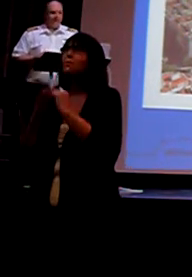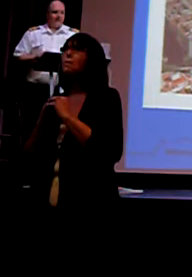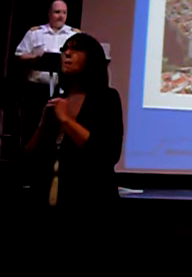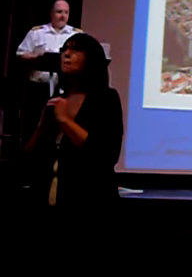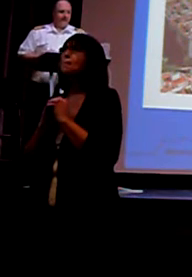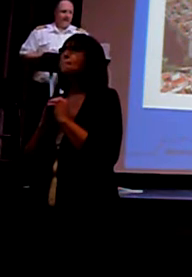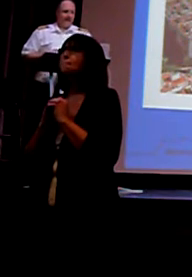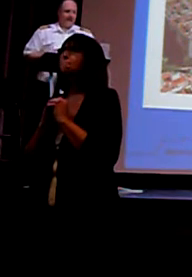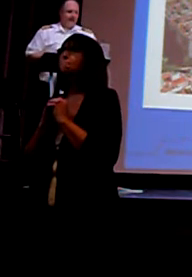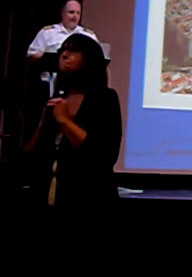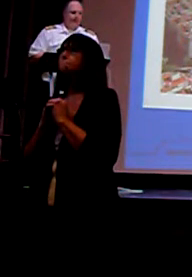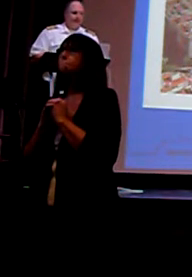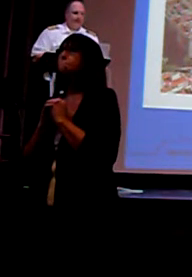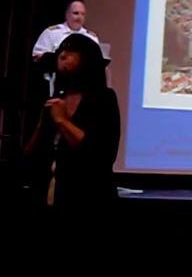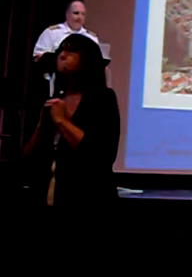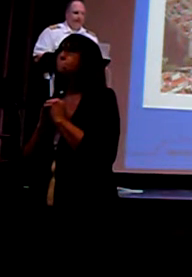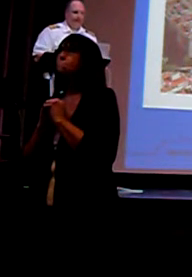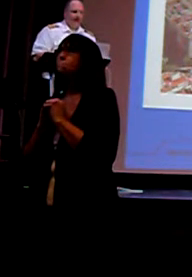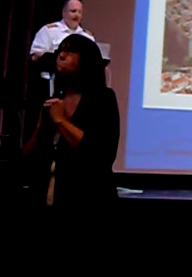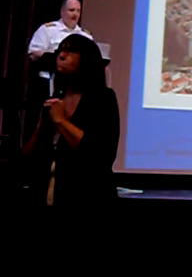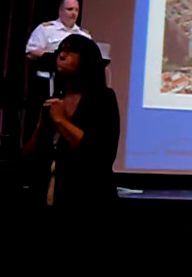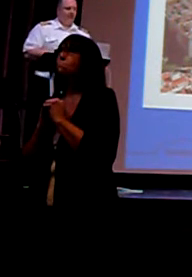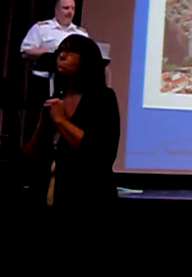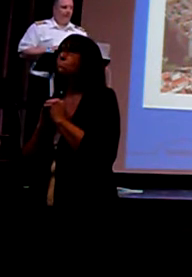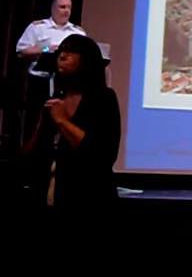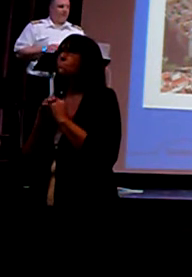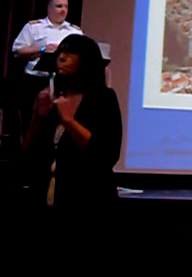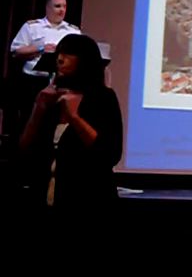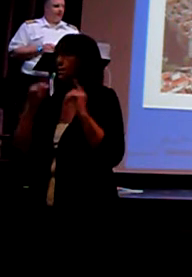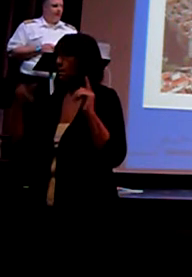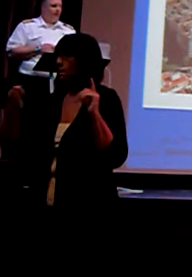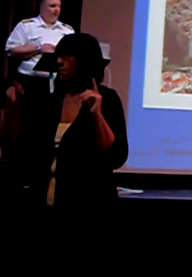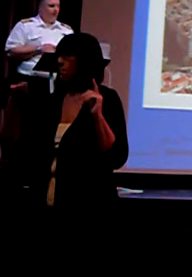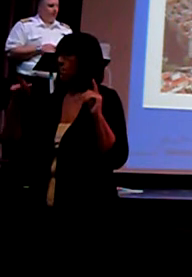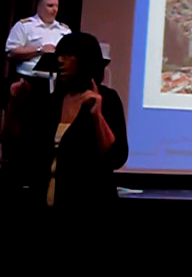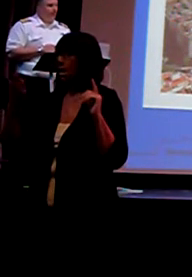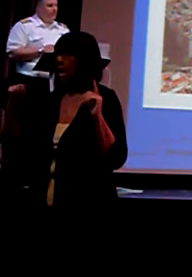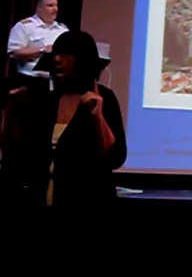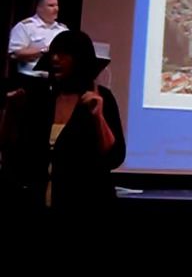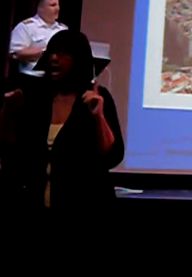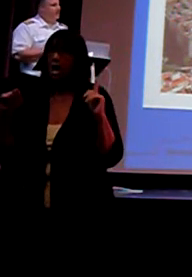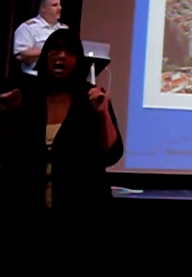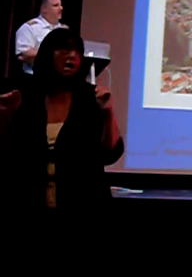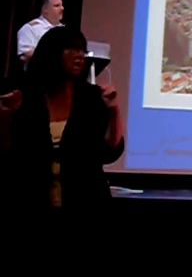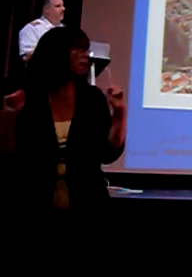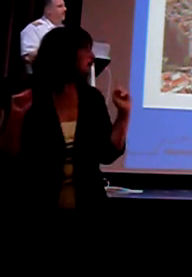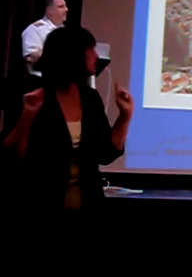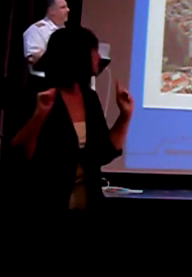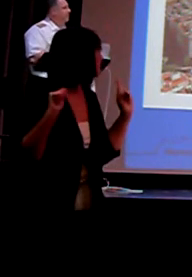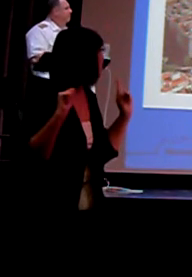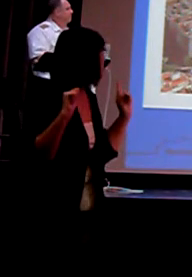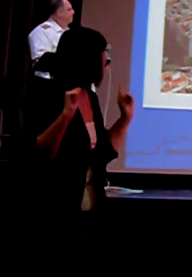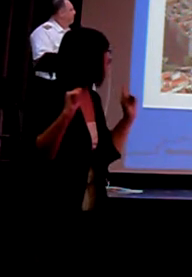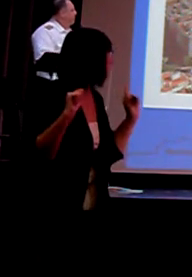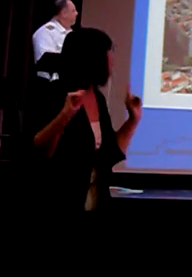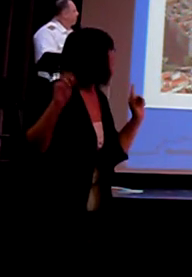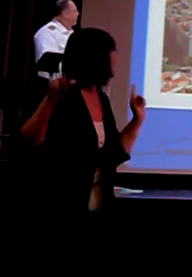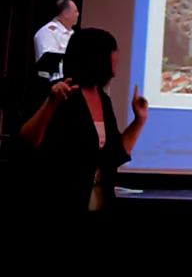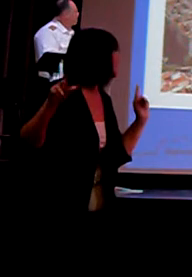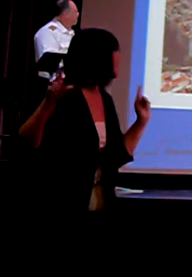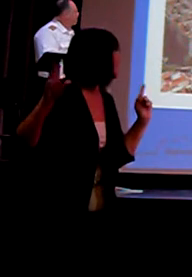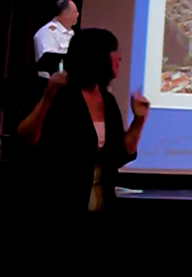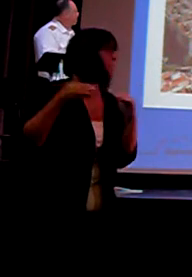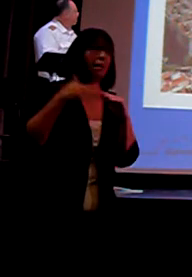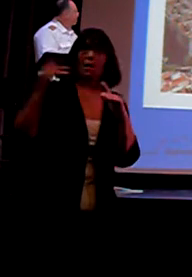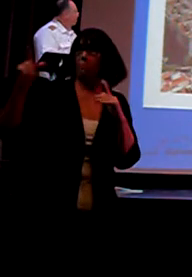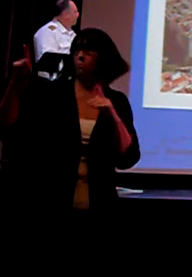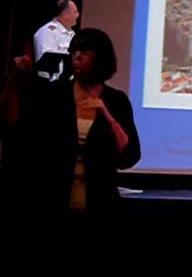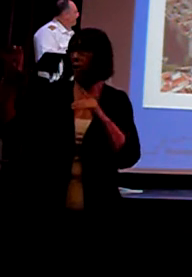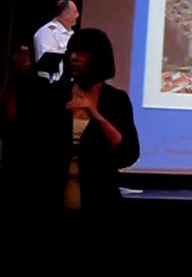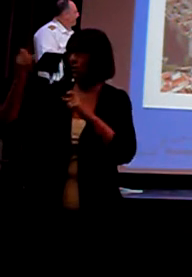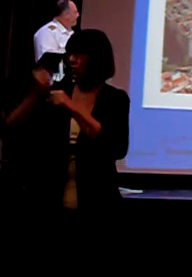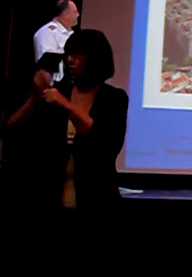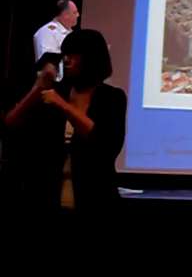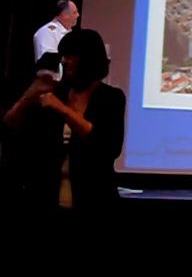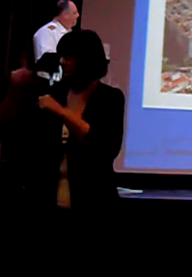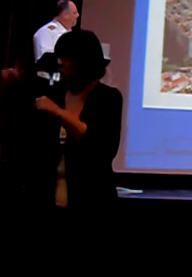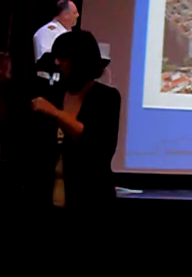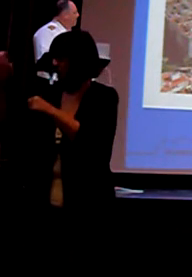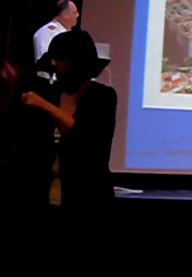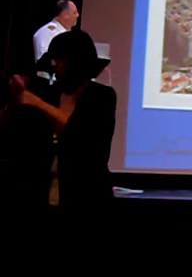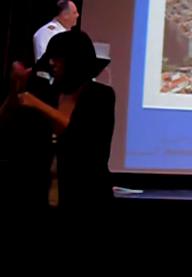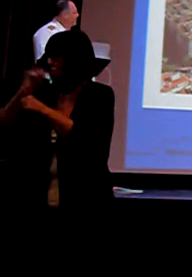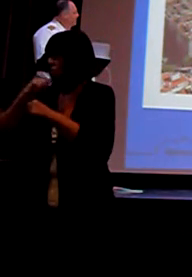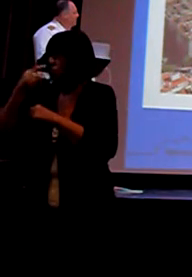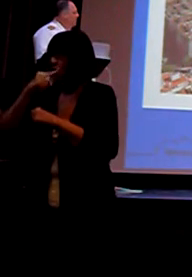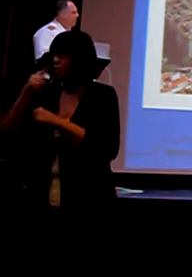This is the Palau de la Música, which is about 100 years old or so, and it's one